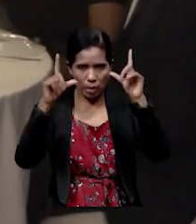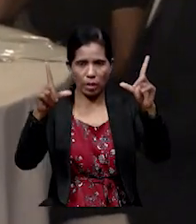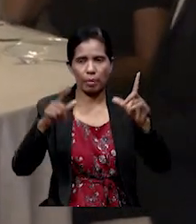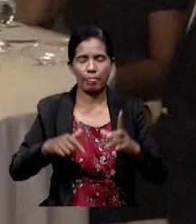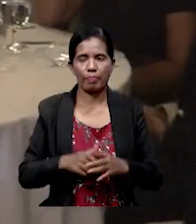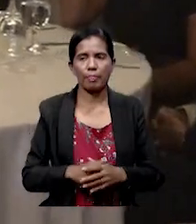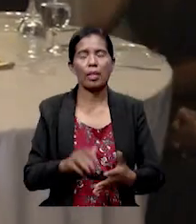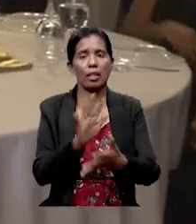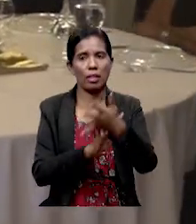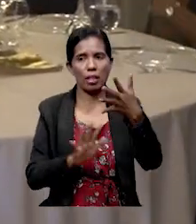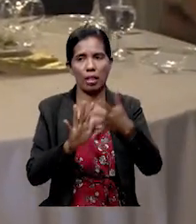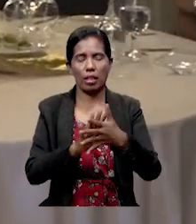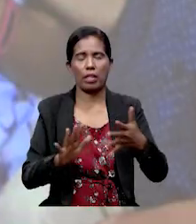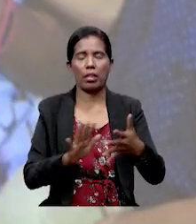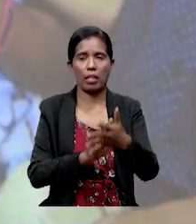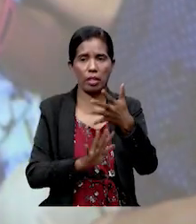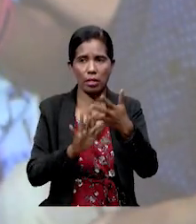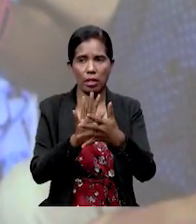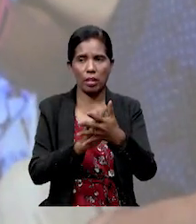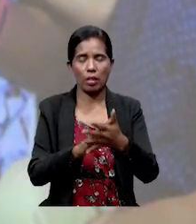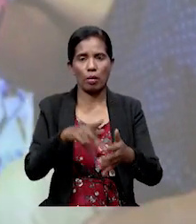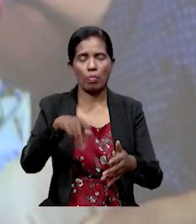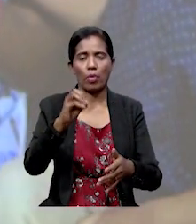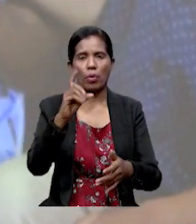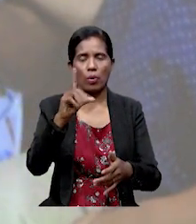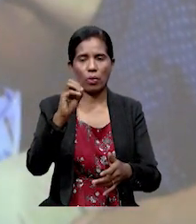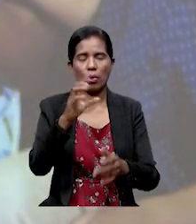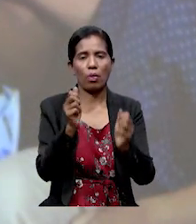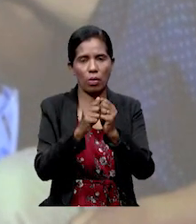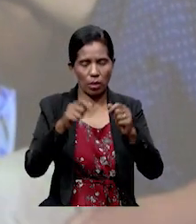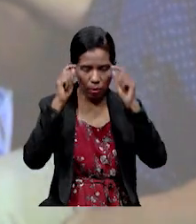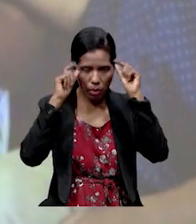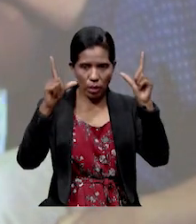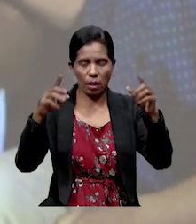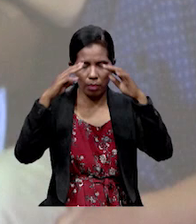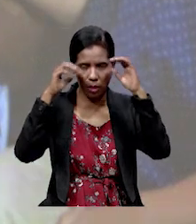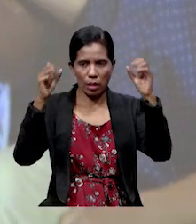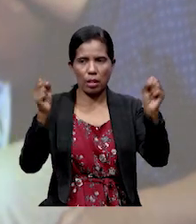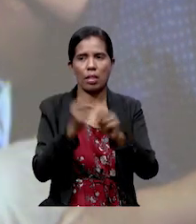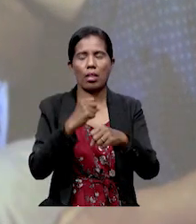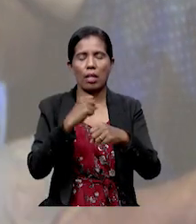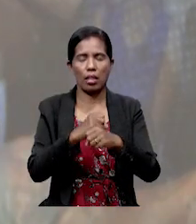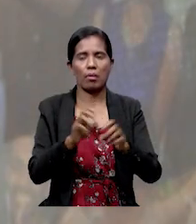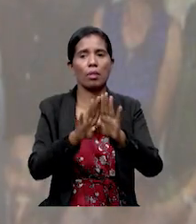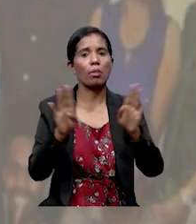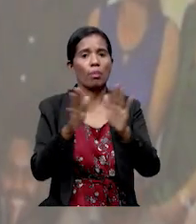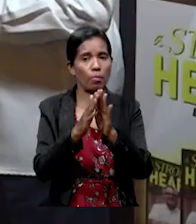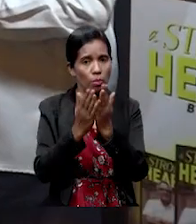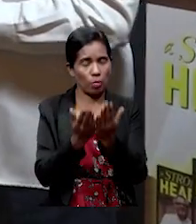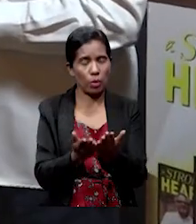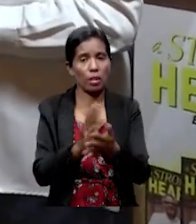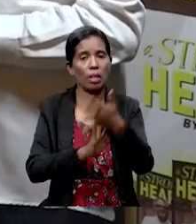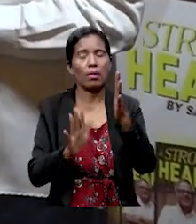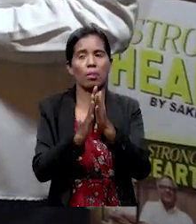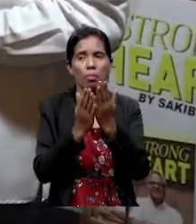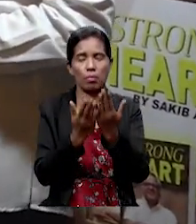Afim celebra aniversário de relação diplomática entre Polónia e Timor-Leste, Presidente da República halomos lançamento do livro com o título